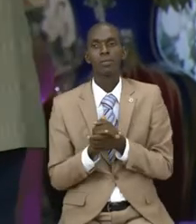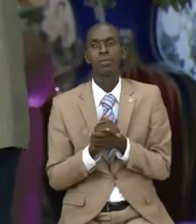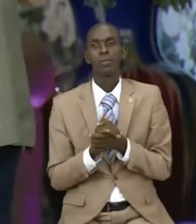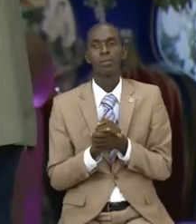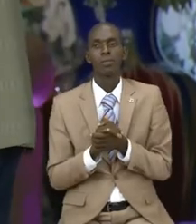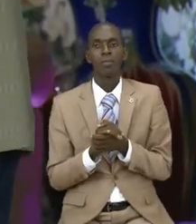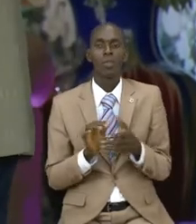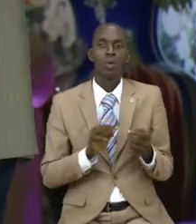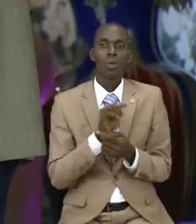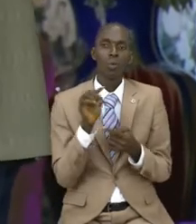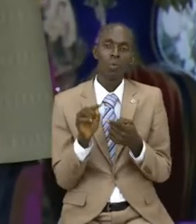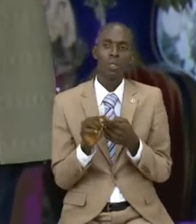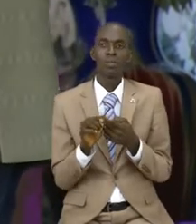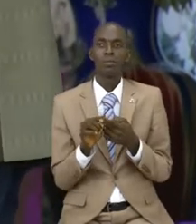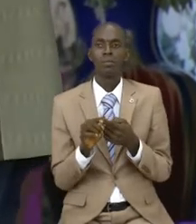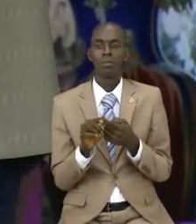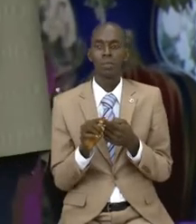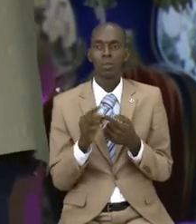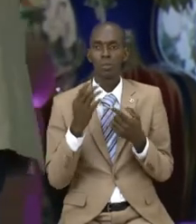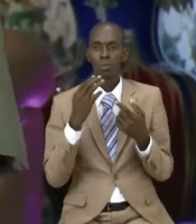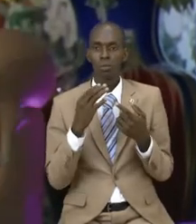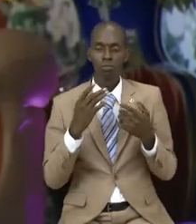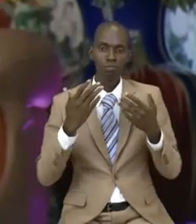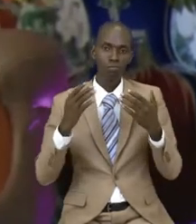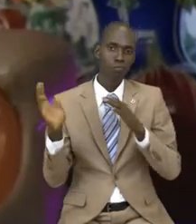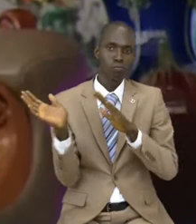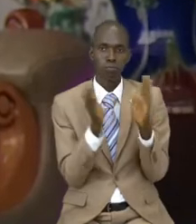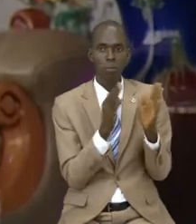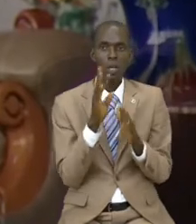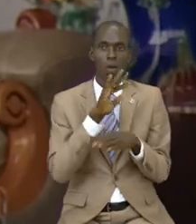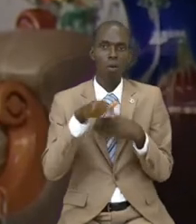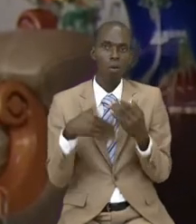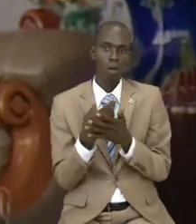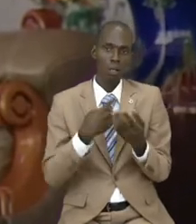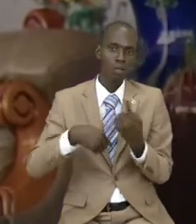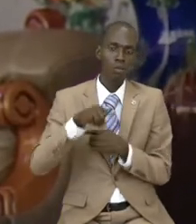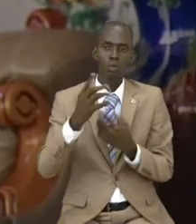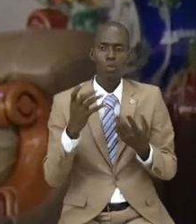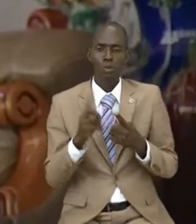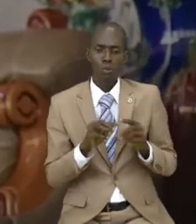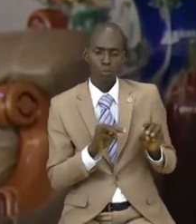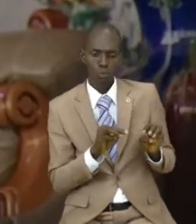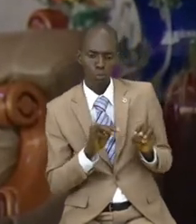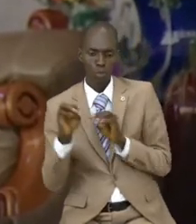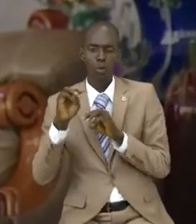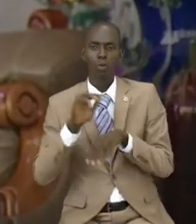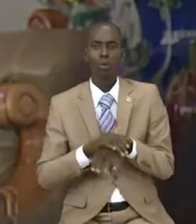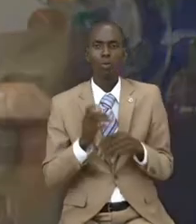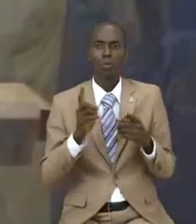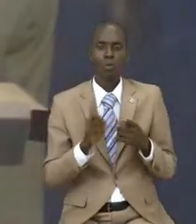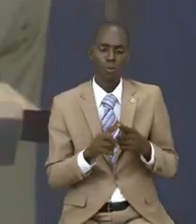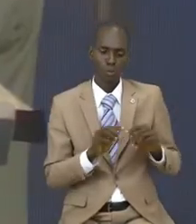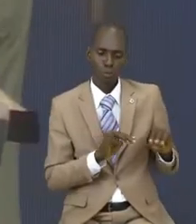when weights have been all around you, and you want to move on, and you want to move